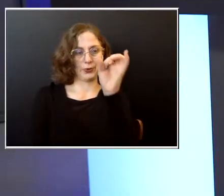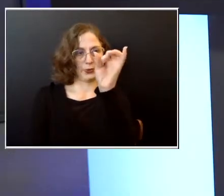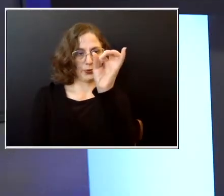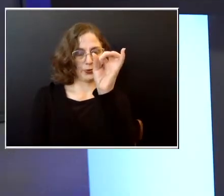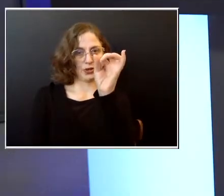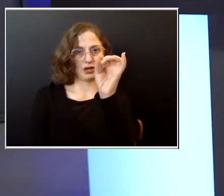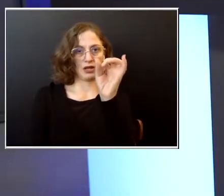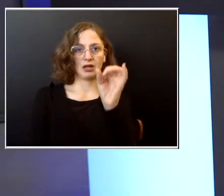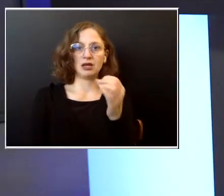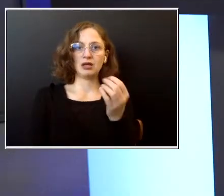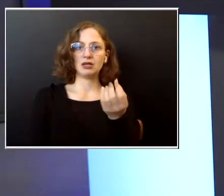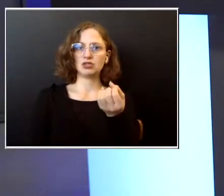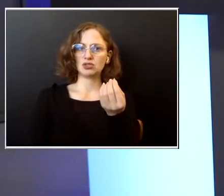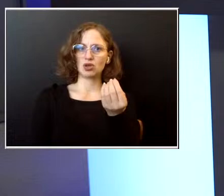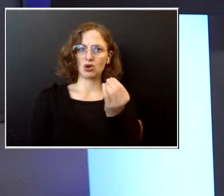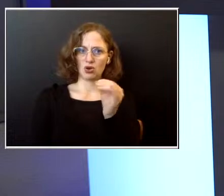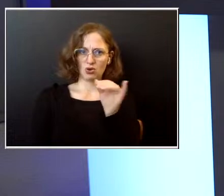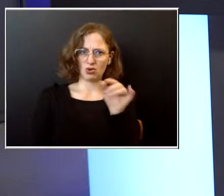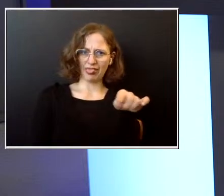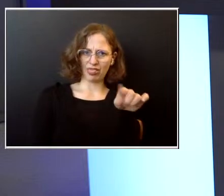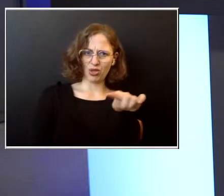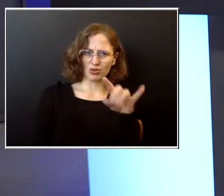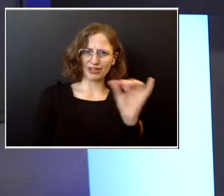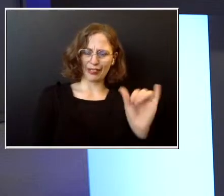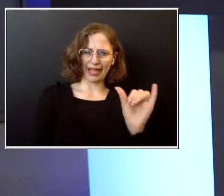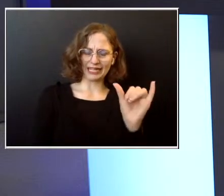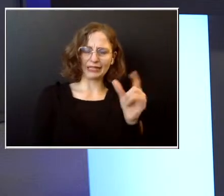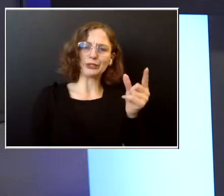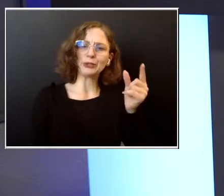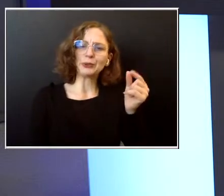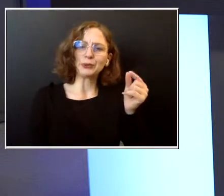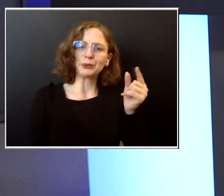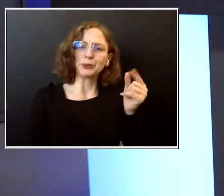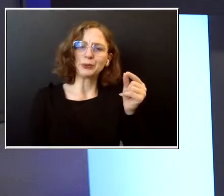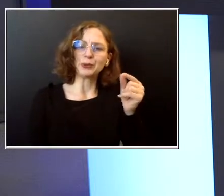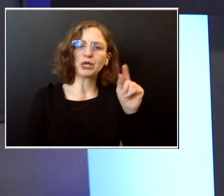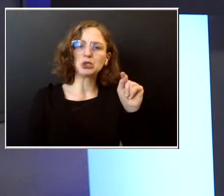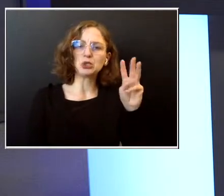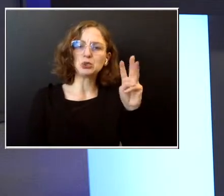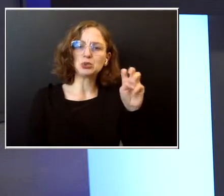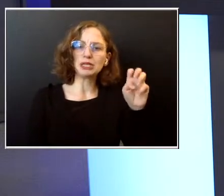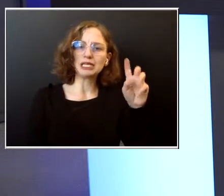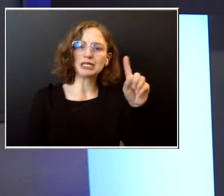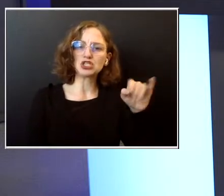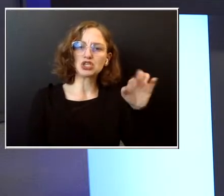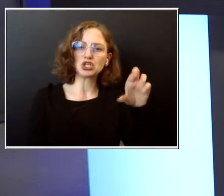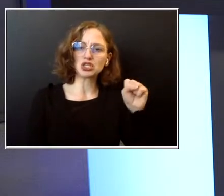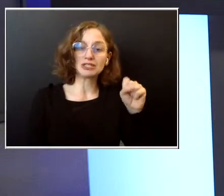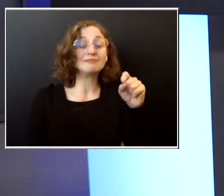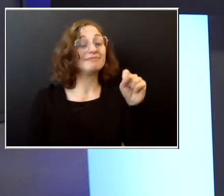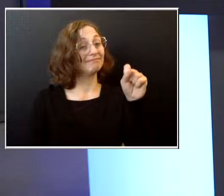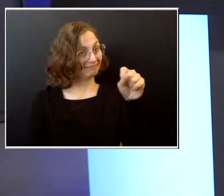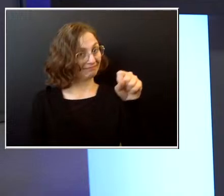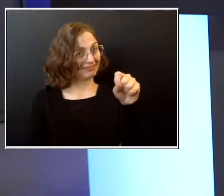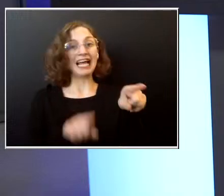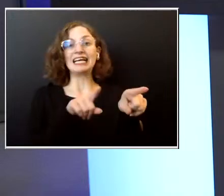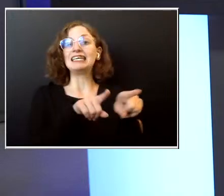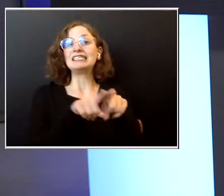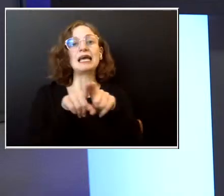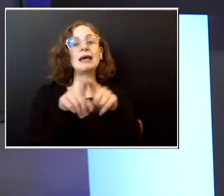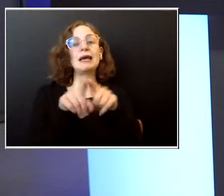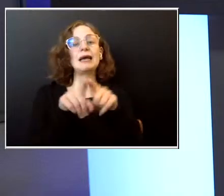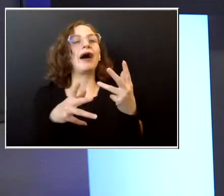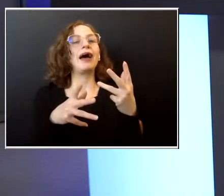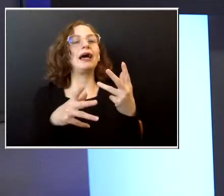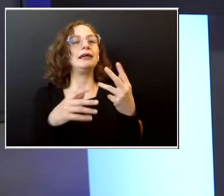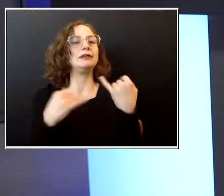little tweezers? Yes, yeah, little tiny tweezers. So these are the size of tweezers. They're called jeweler's forceps. Jewelers use them, I'm sure, for handling jewels.